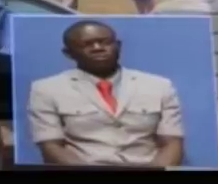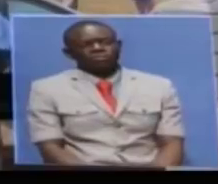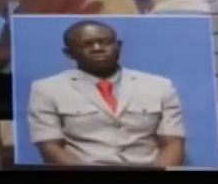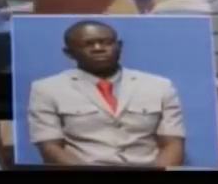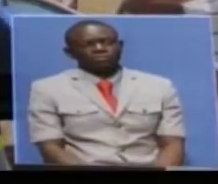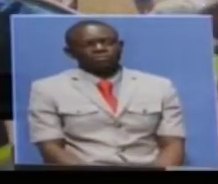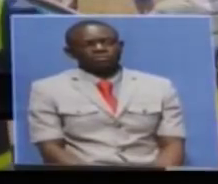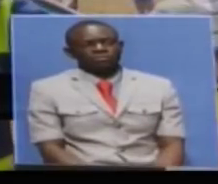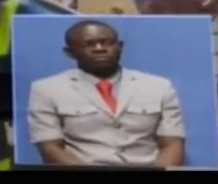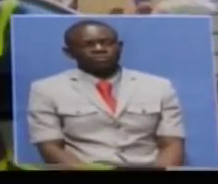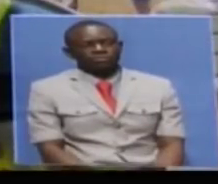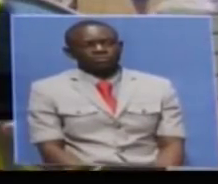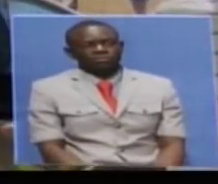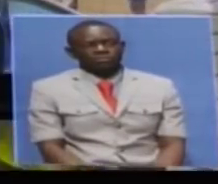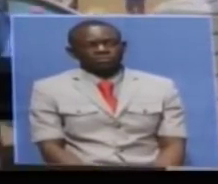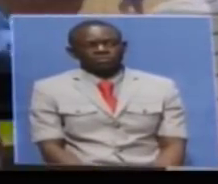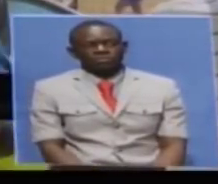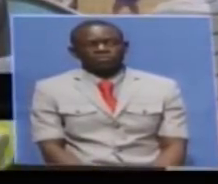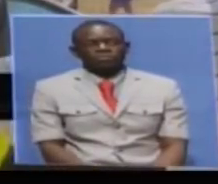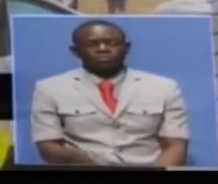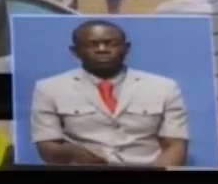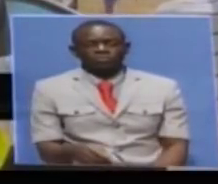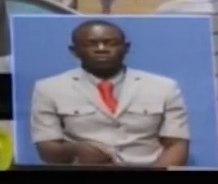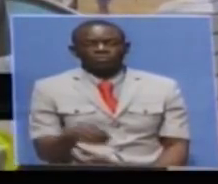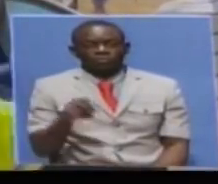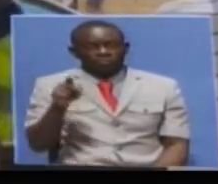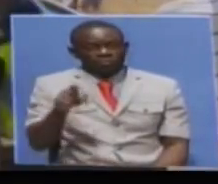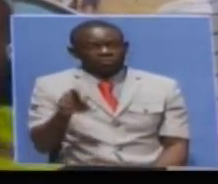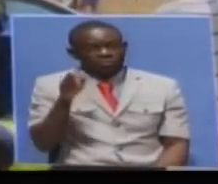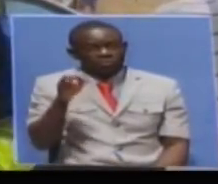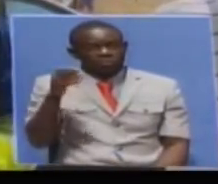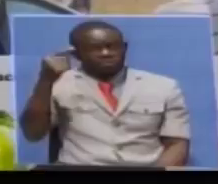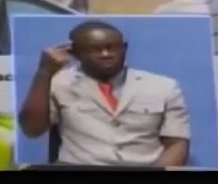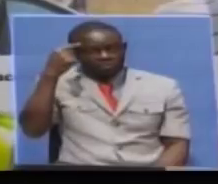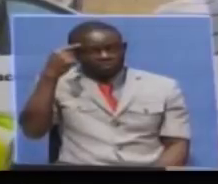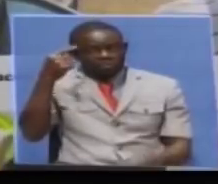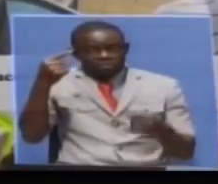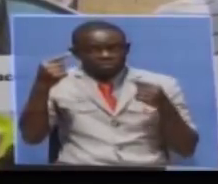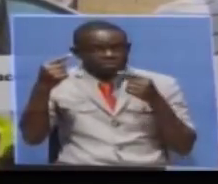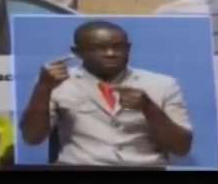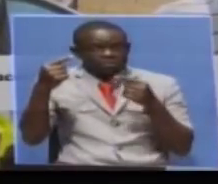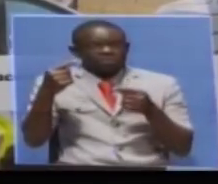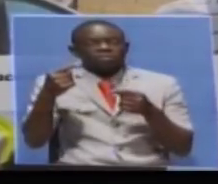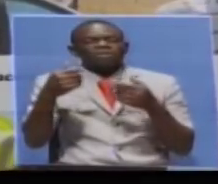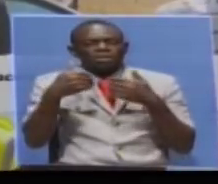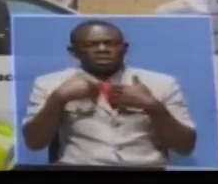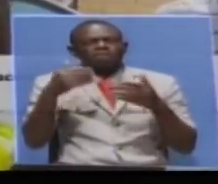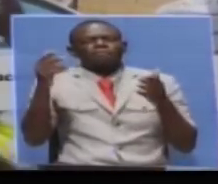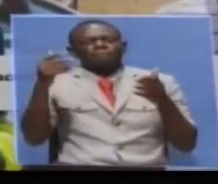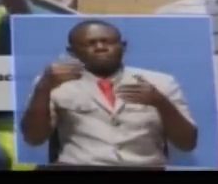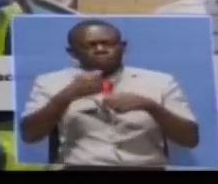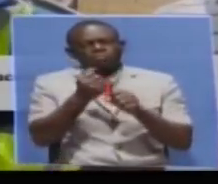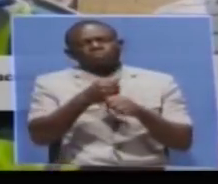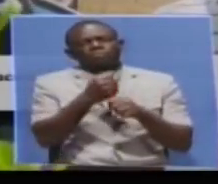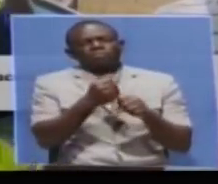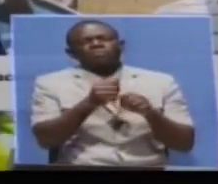That is why mulomfa pakati apa mwengi mwenfa nizubuteko bwa PF ebuteko bwana mbonu buleta land policy ngati walikwete land